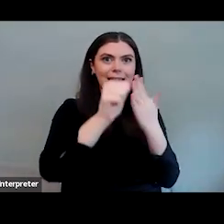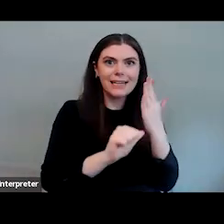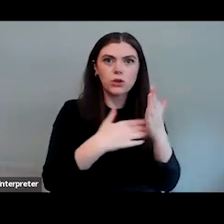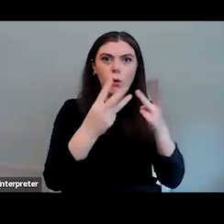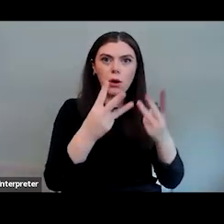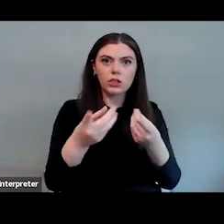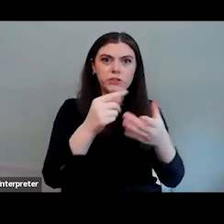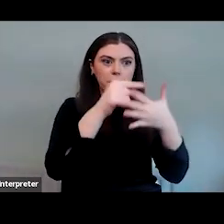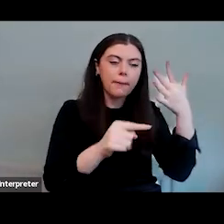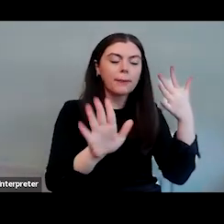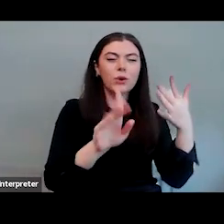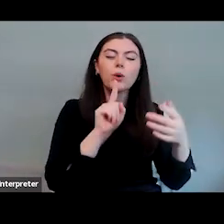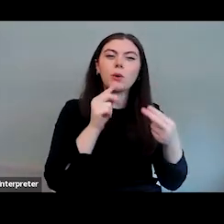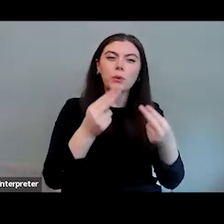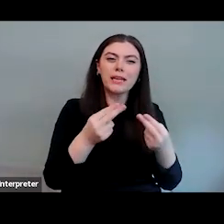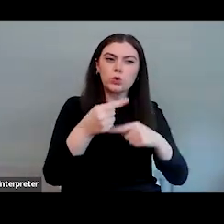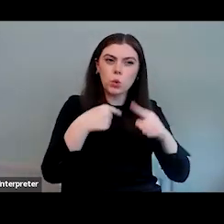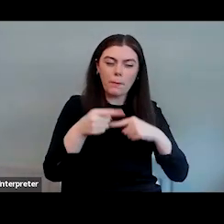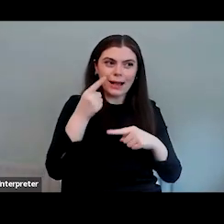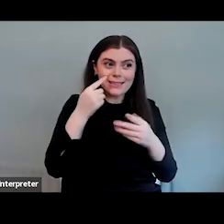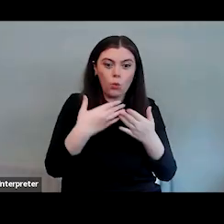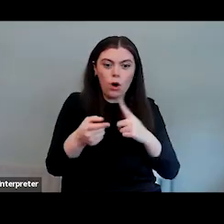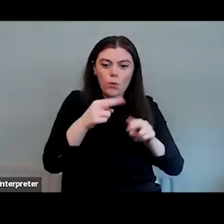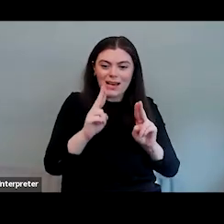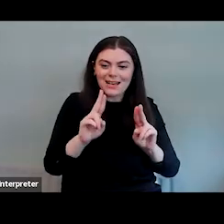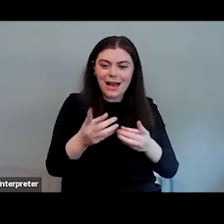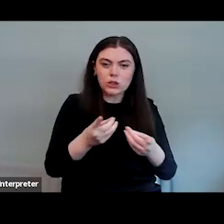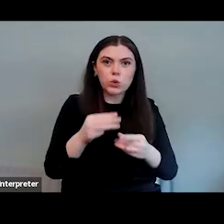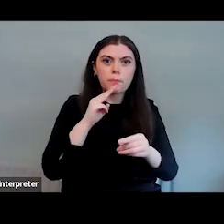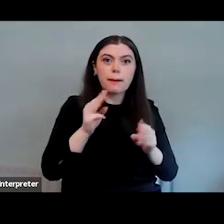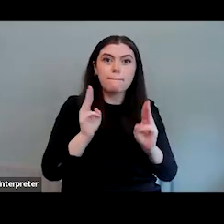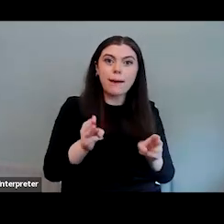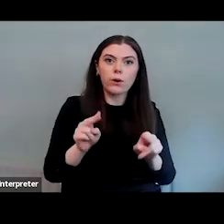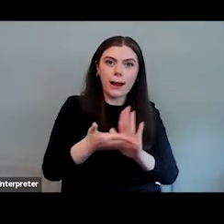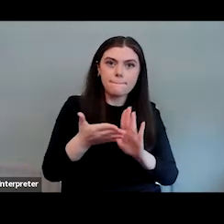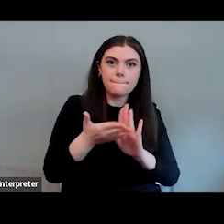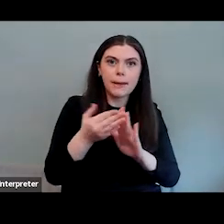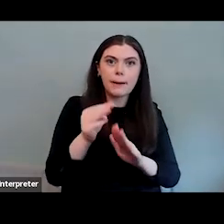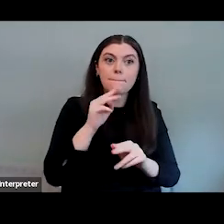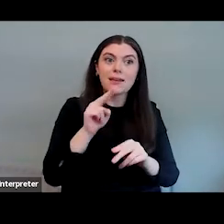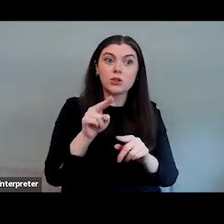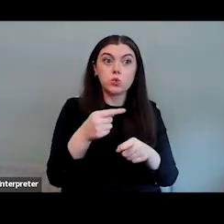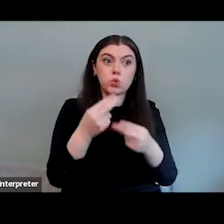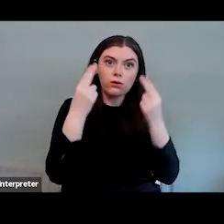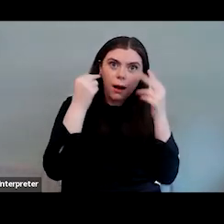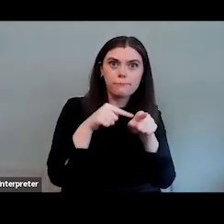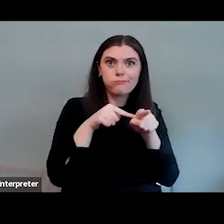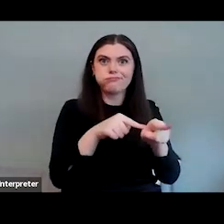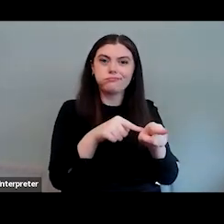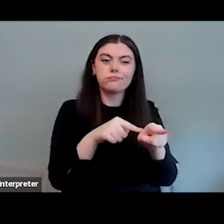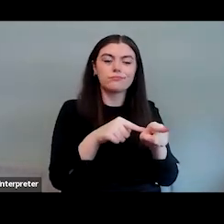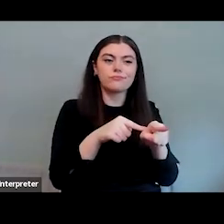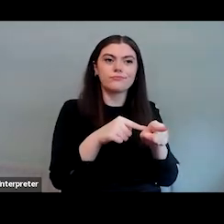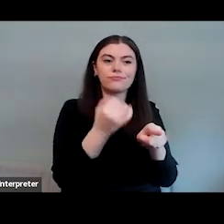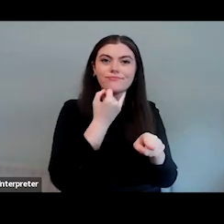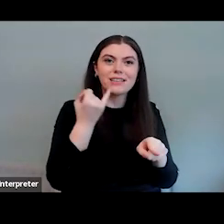we can build power and have enough power to end their complicity. And we have 4 criteria.